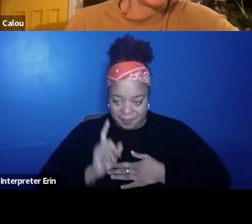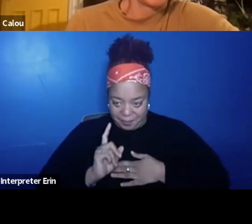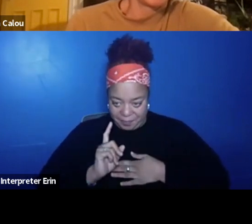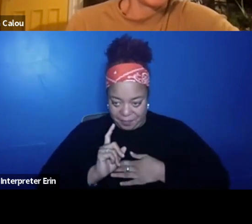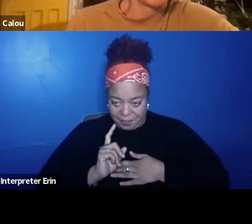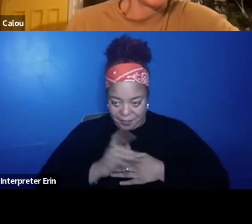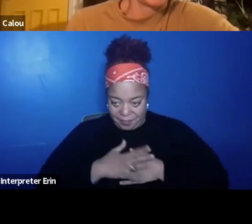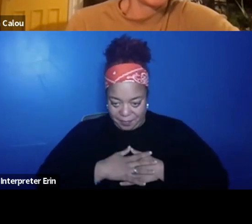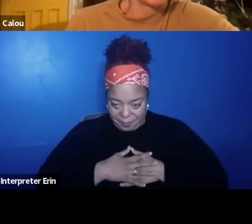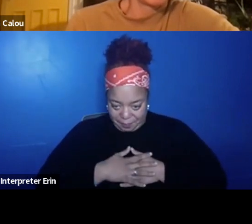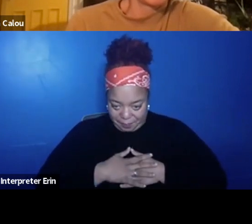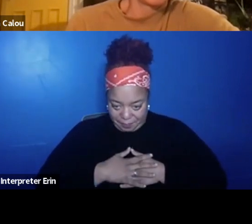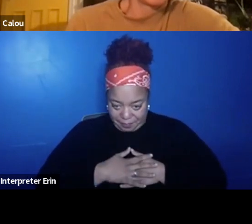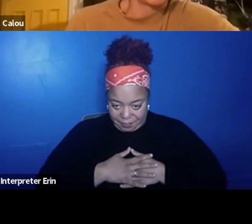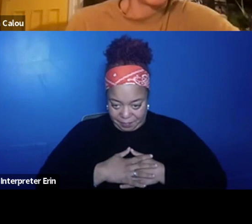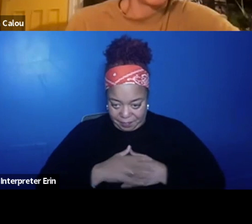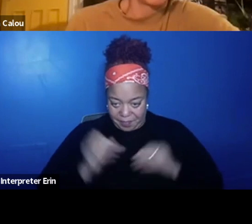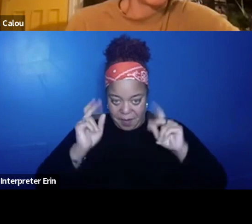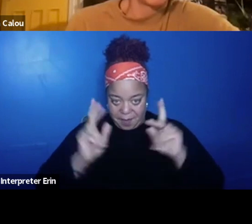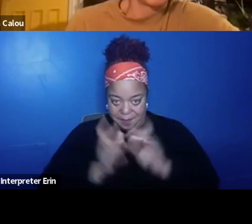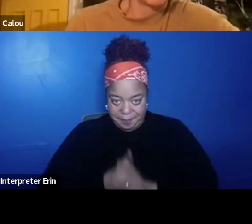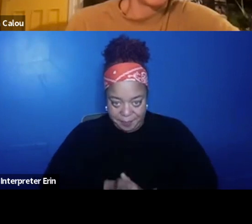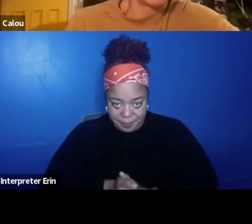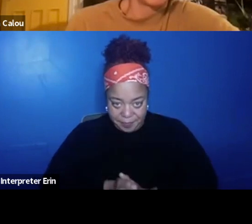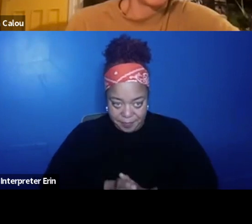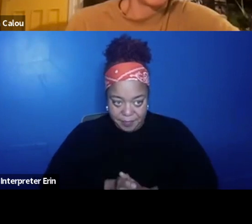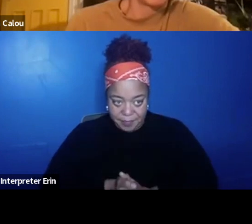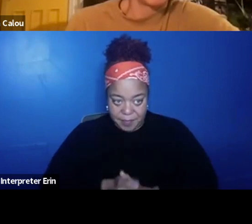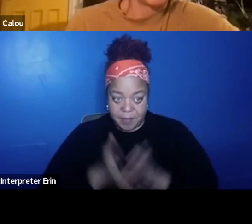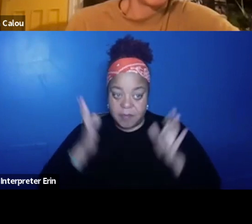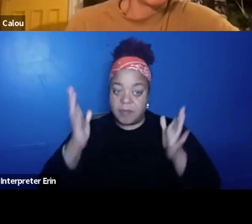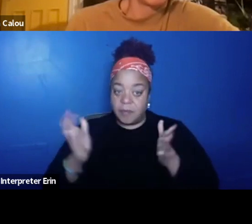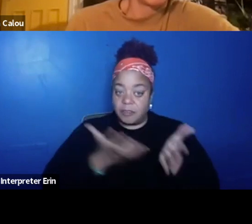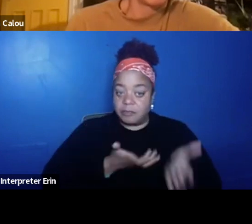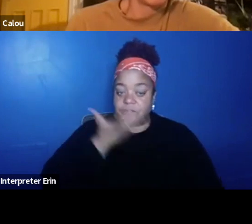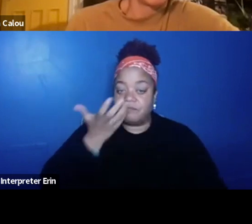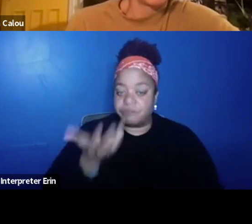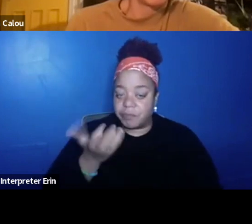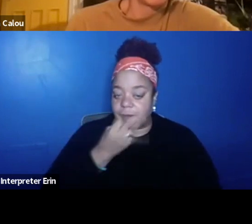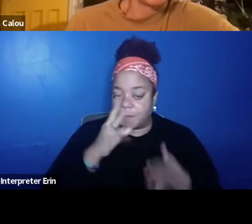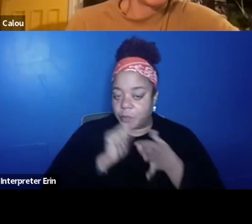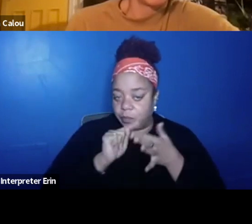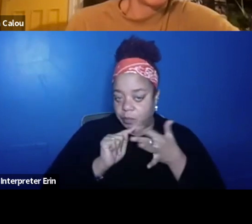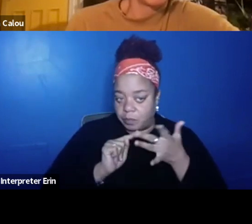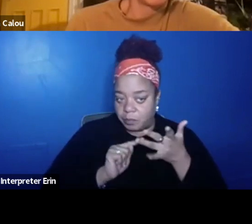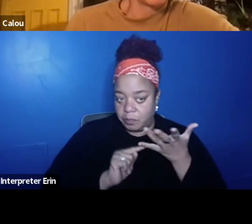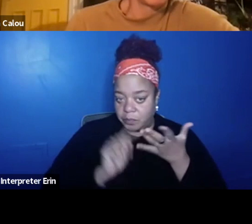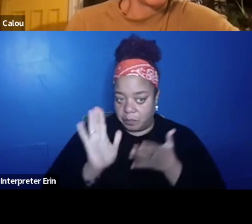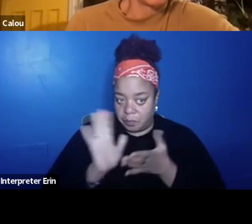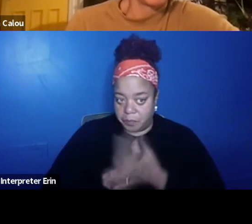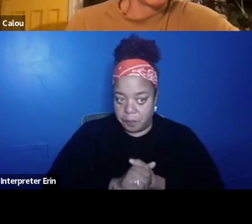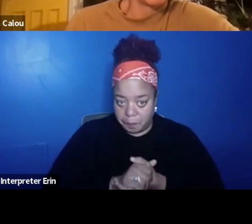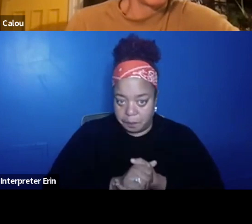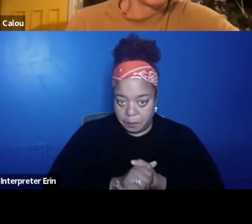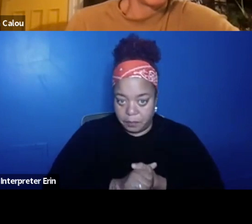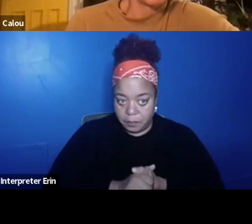So it's a few things that I would like to share. And so I'm going to put forth them in sections to help